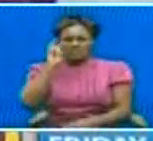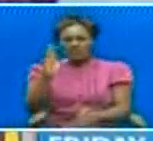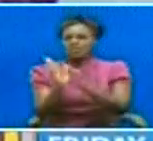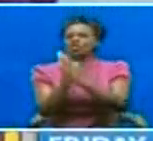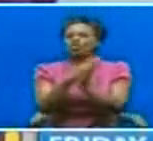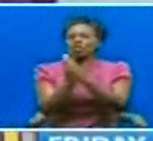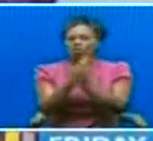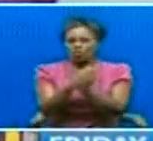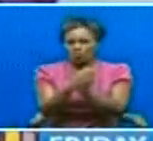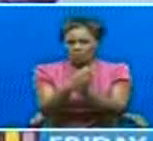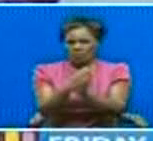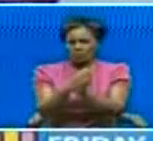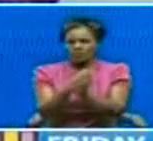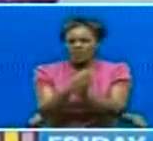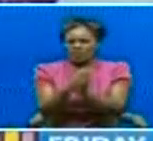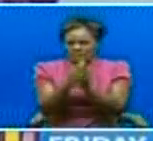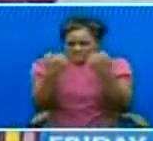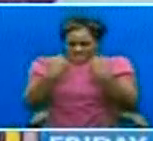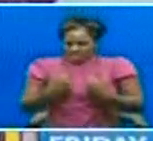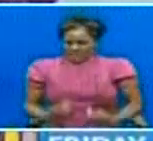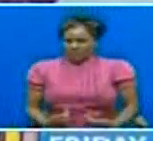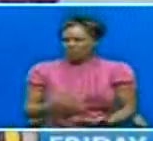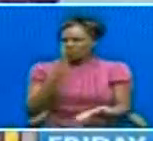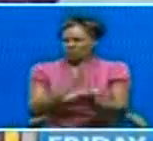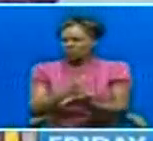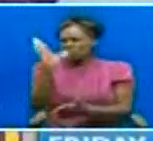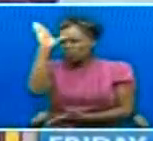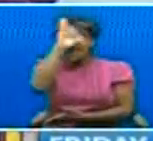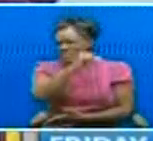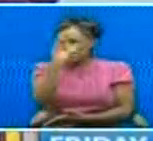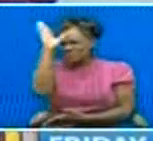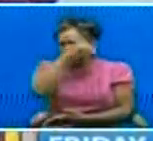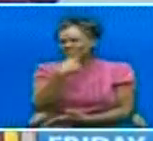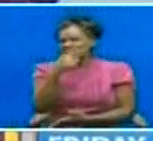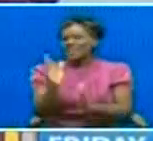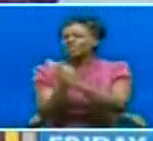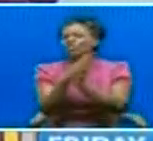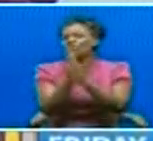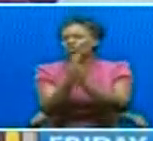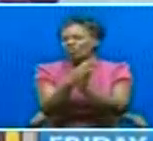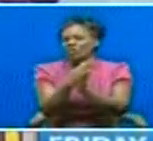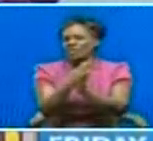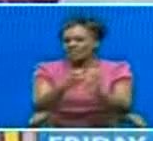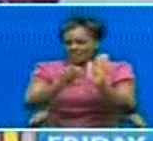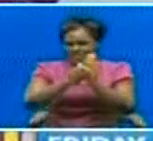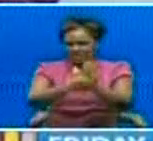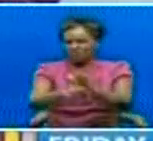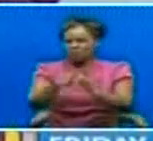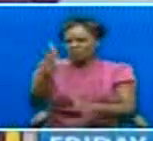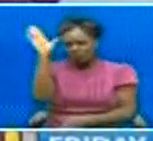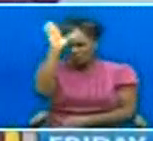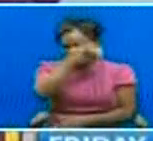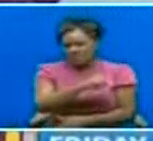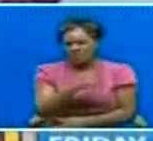doing, stories that, you know, are so personal, do you miss telling those stories? Like, you know, like you said earlier, you miss that, you